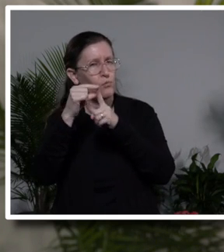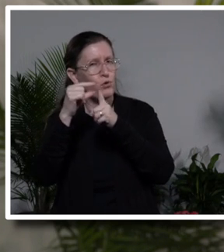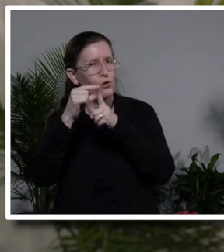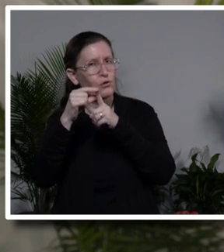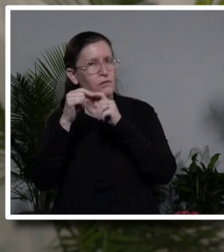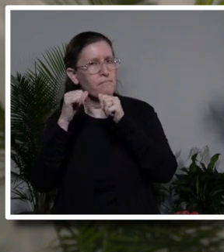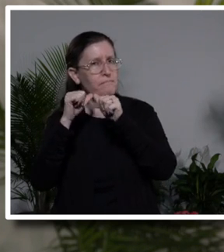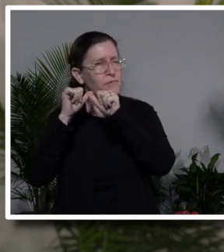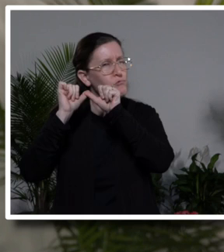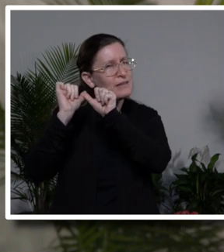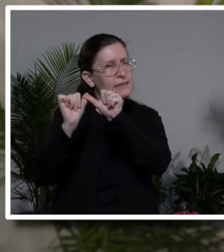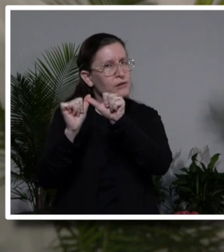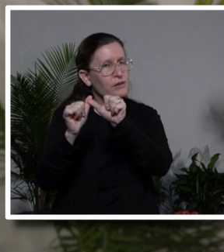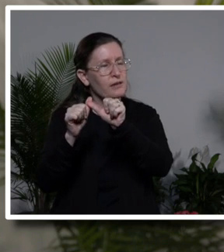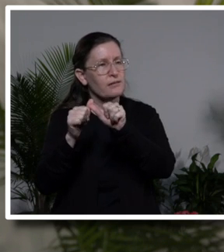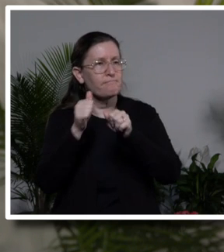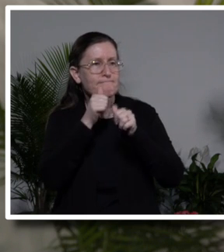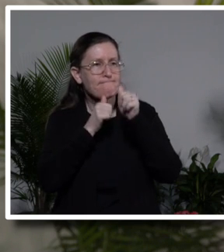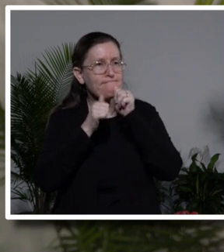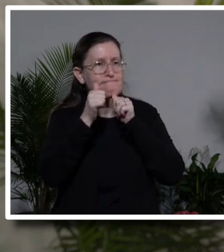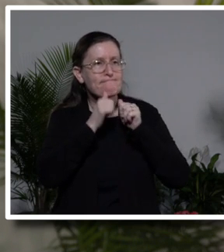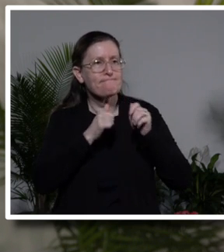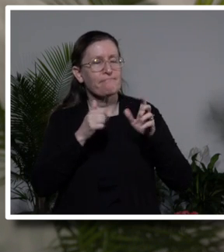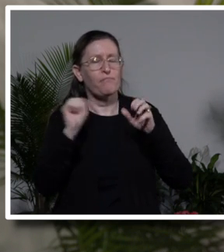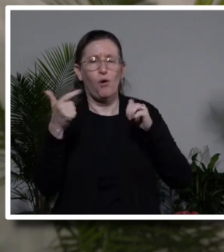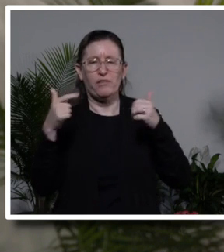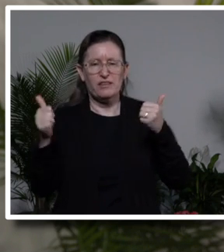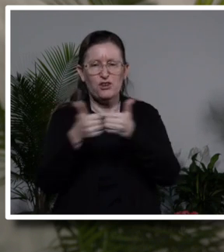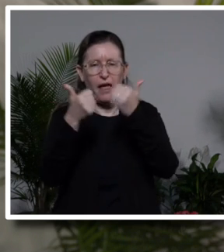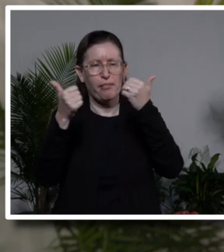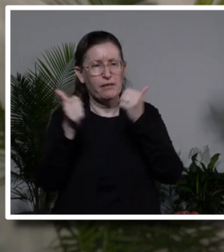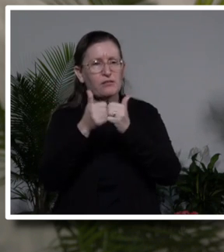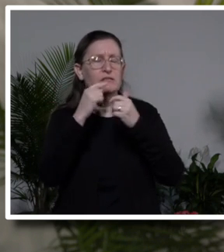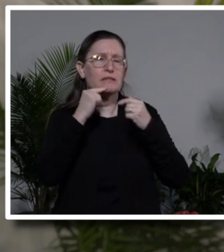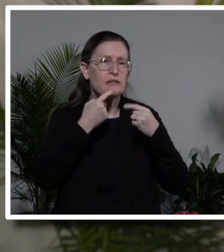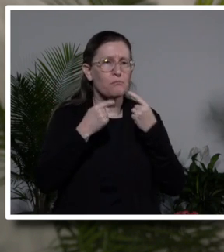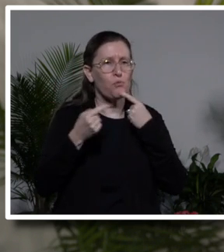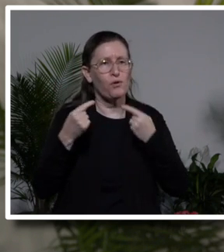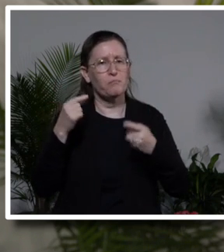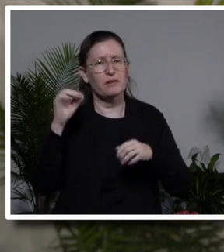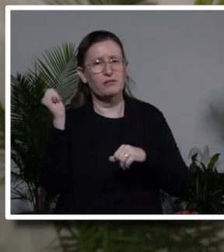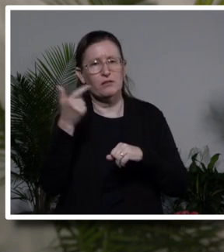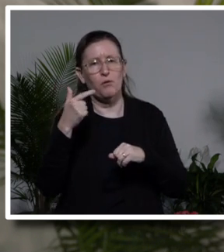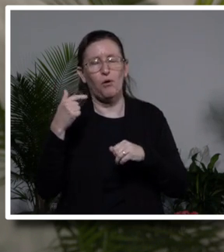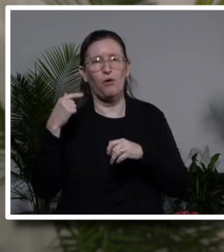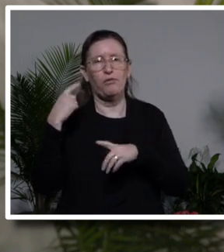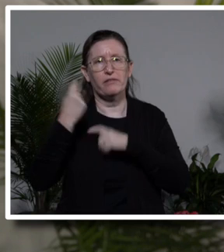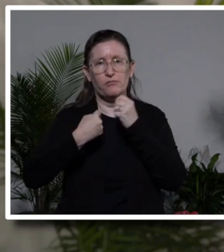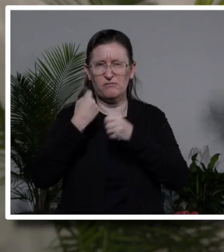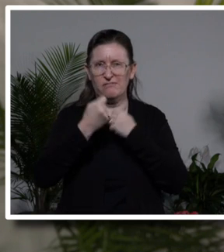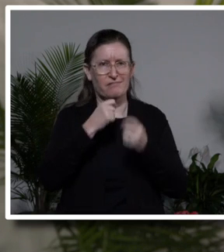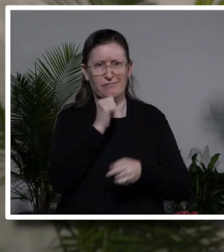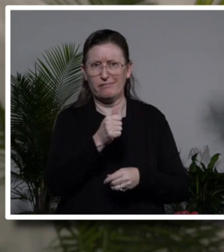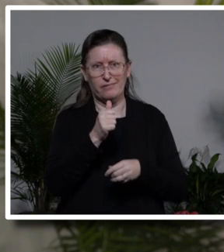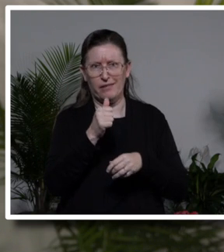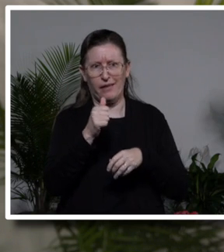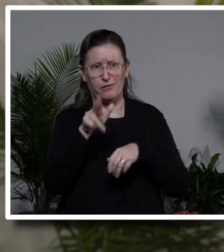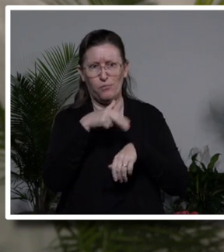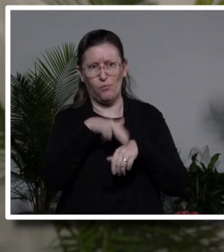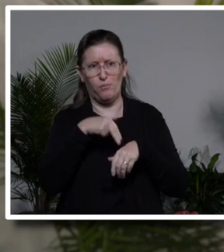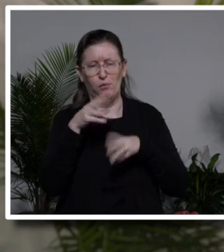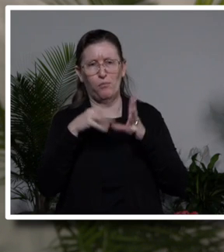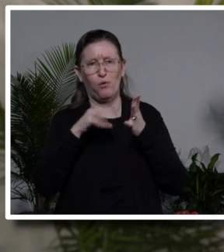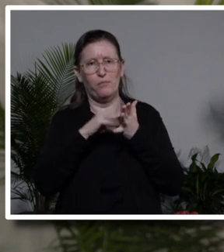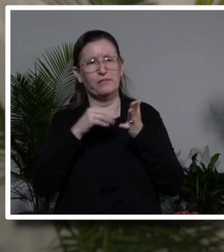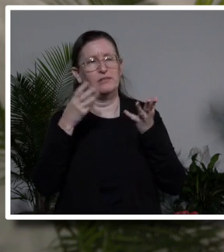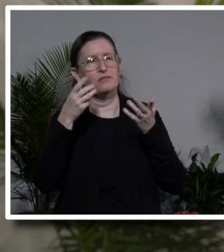word, resilient. With all the challenges, disappointments, and non-traditional moments you've experienced due to the COVID-19